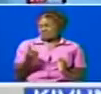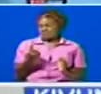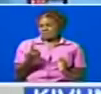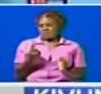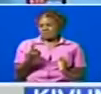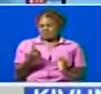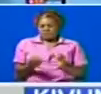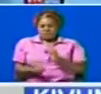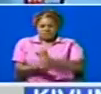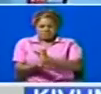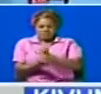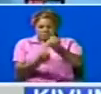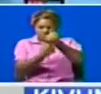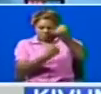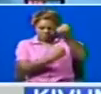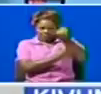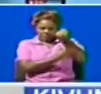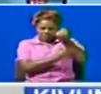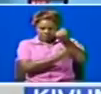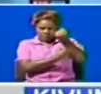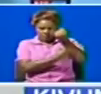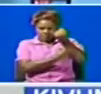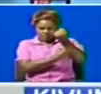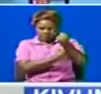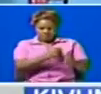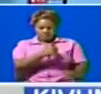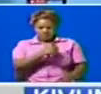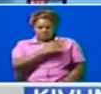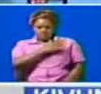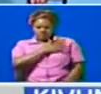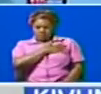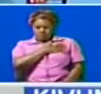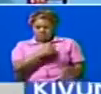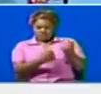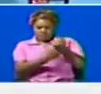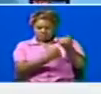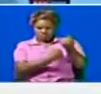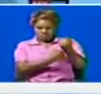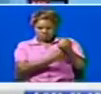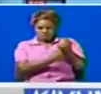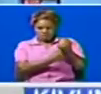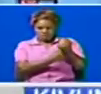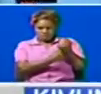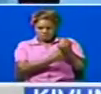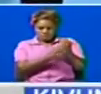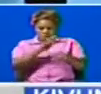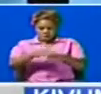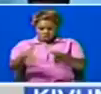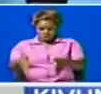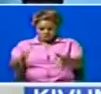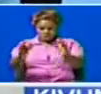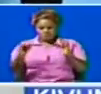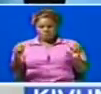did advise his followers and followers of Raila Odinga and the National Super Alliance to not go out on the streets. And